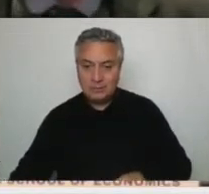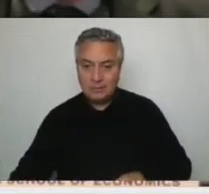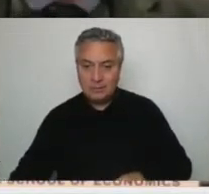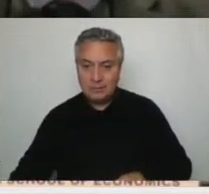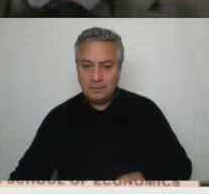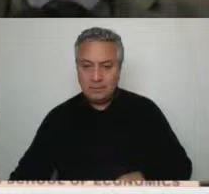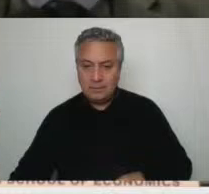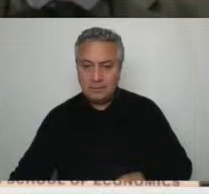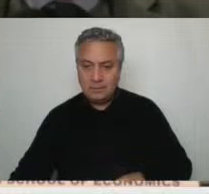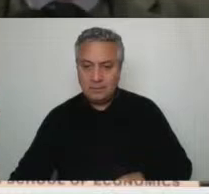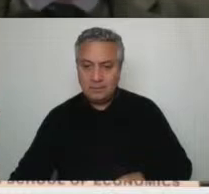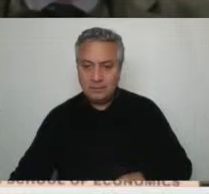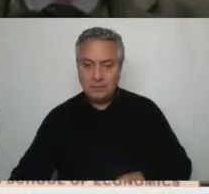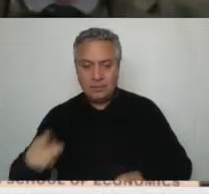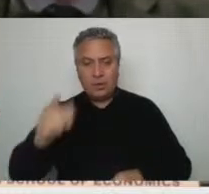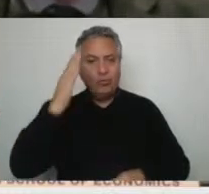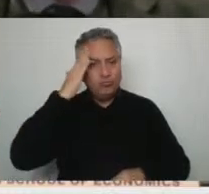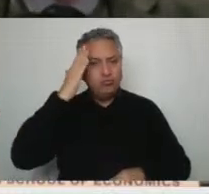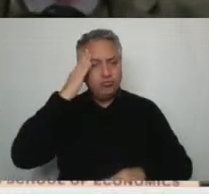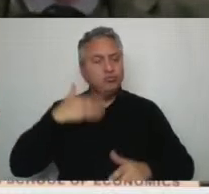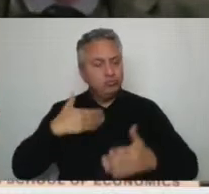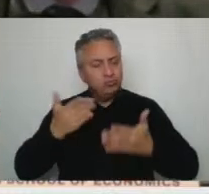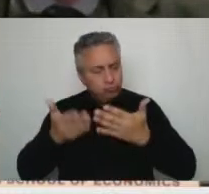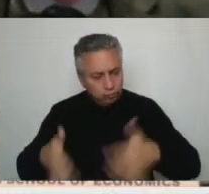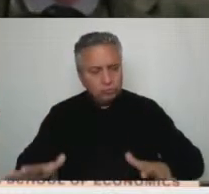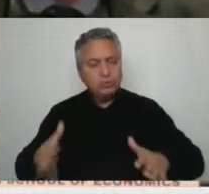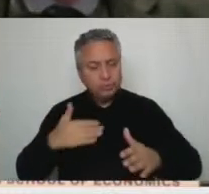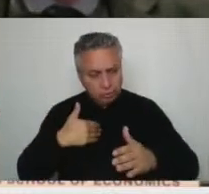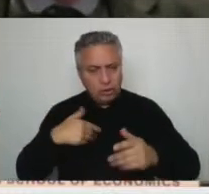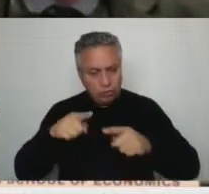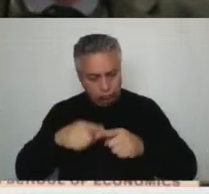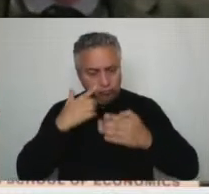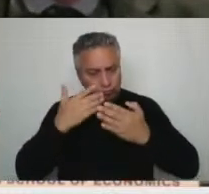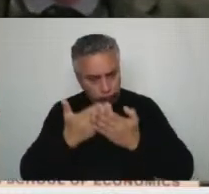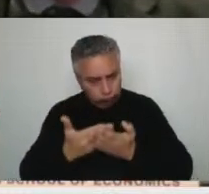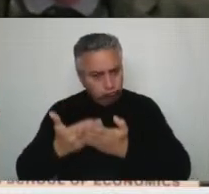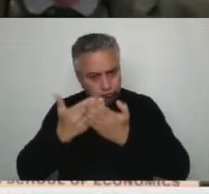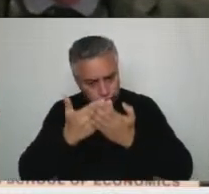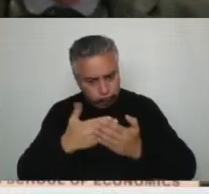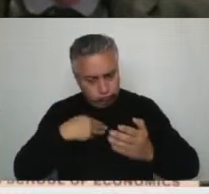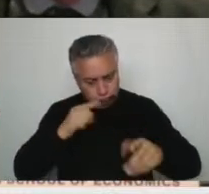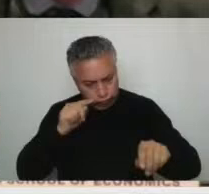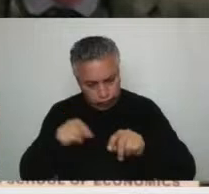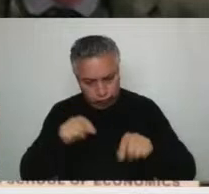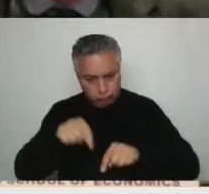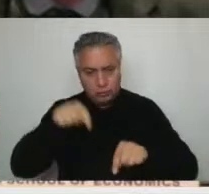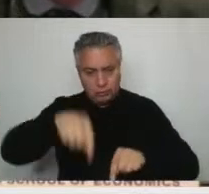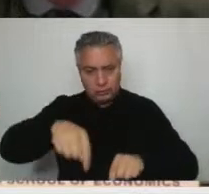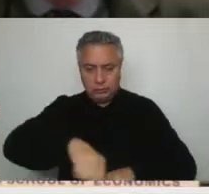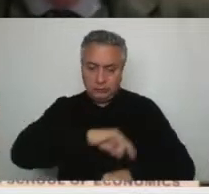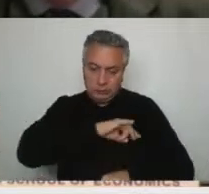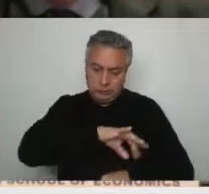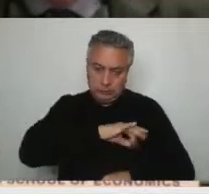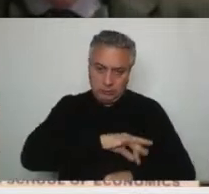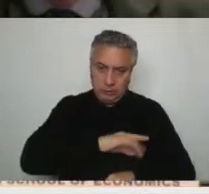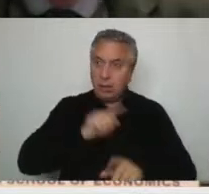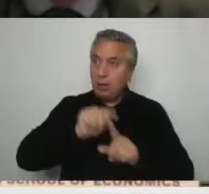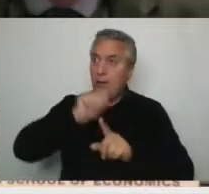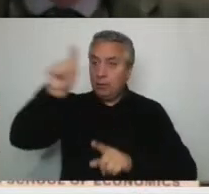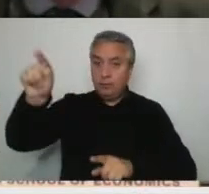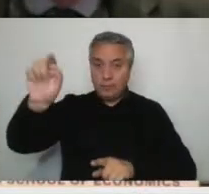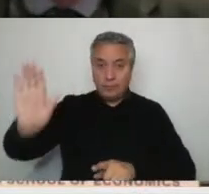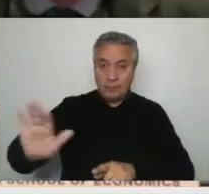America and also in countries in Africa related to the cost of the double burden of malnutrition, especially in the last